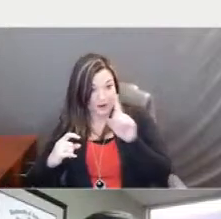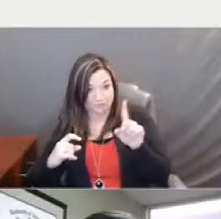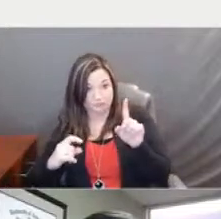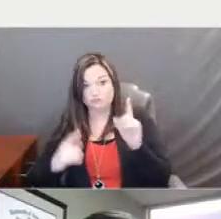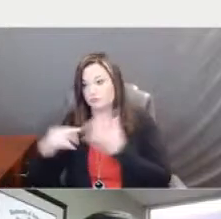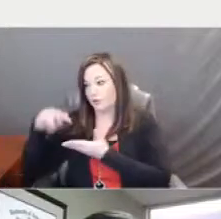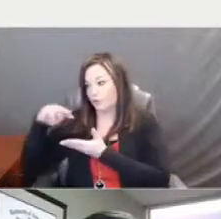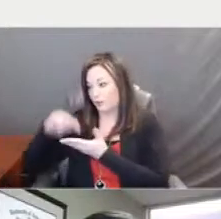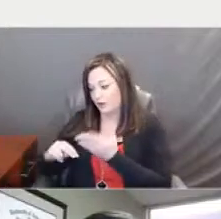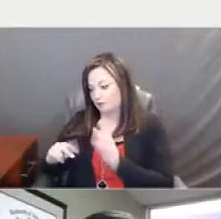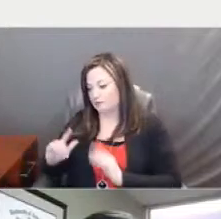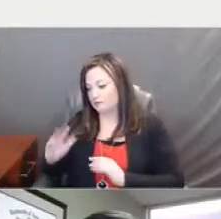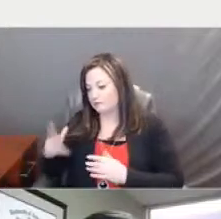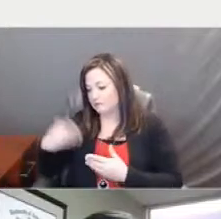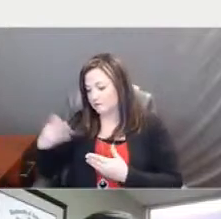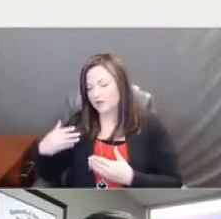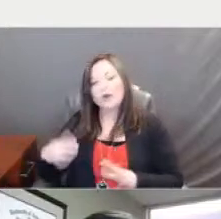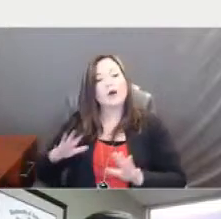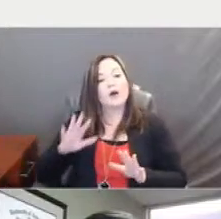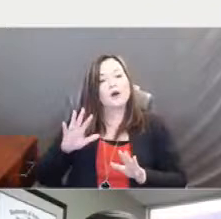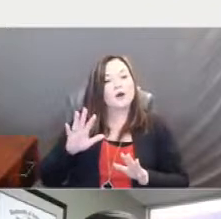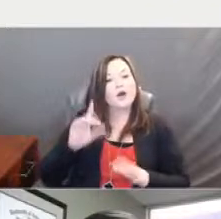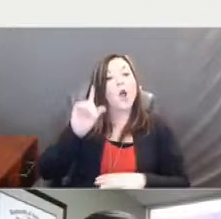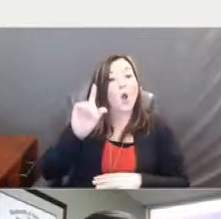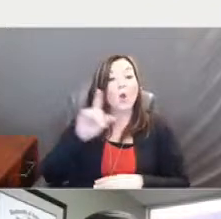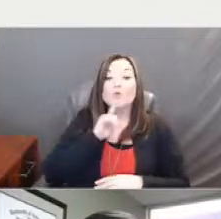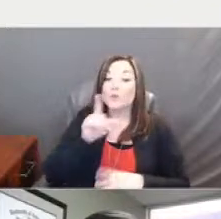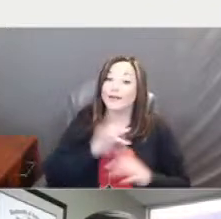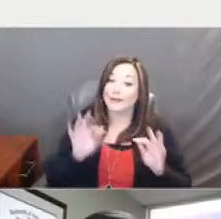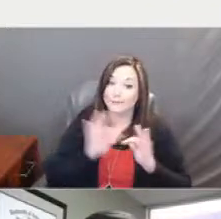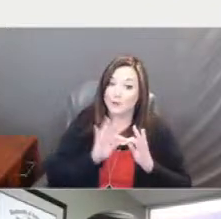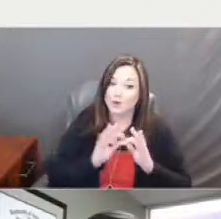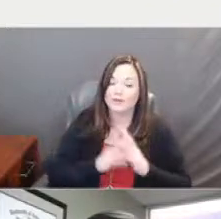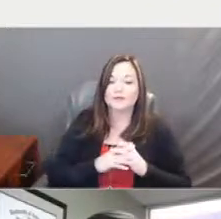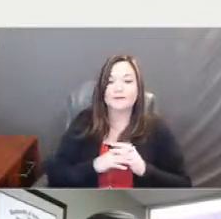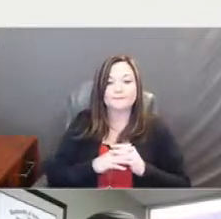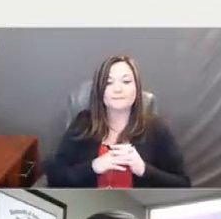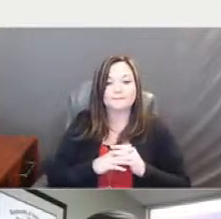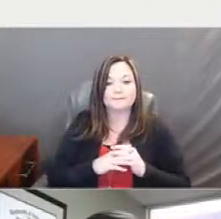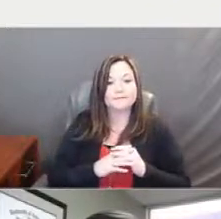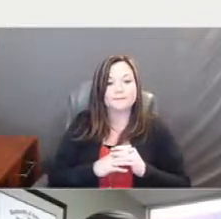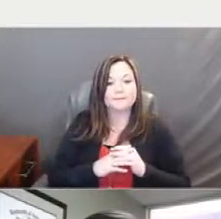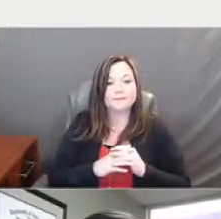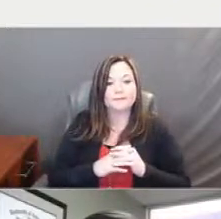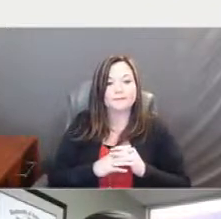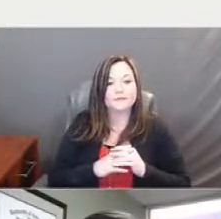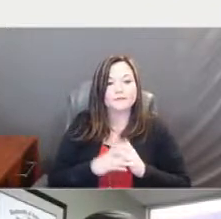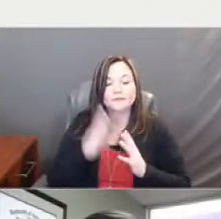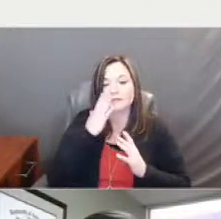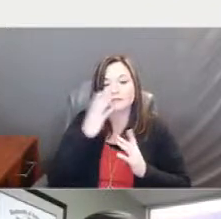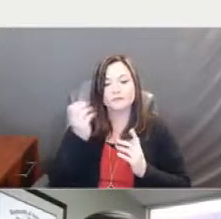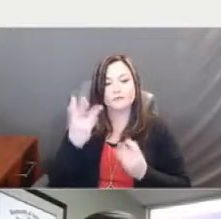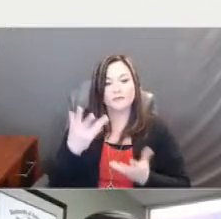of these. And this is really important, though, because I know a lot of the